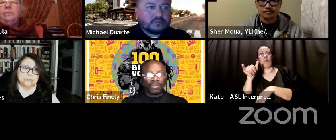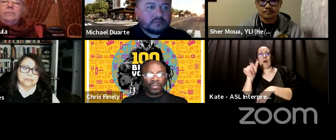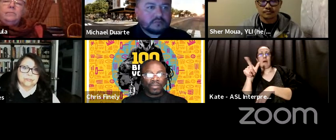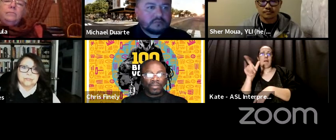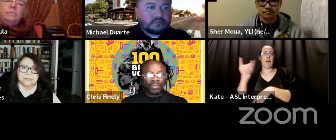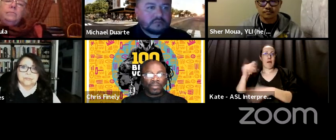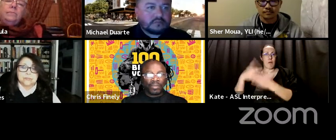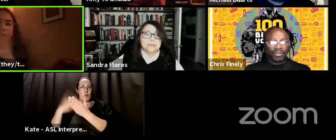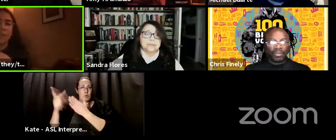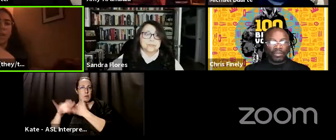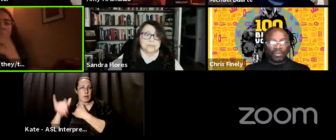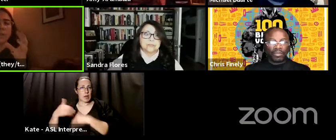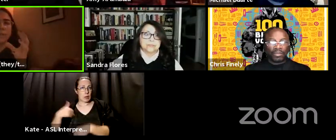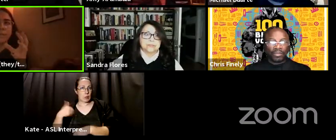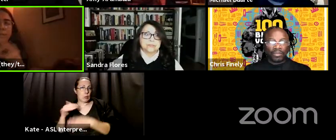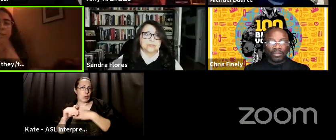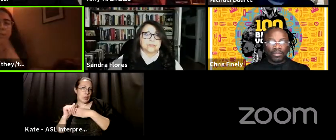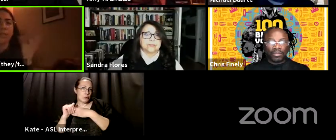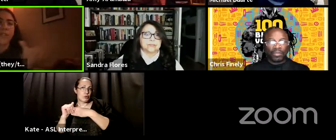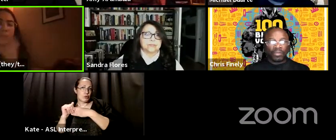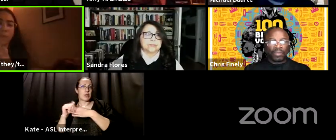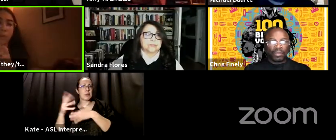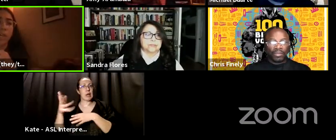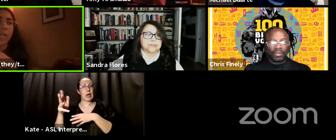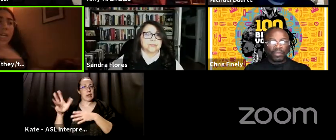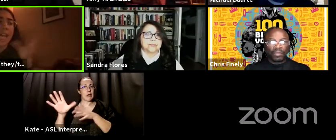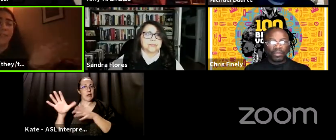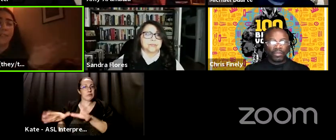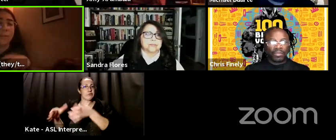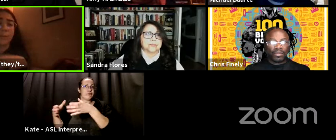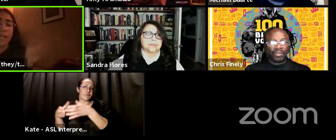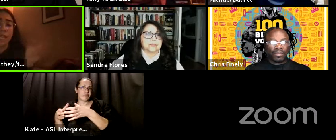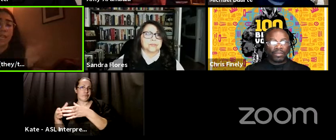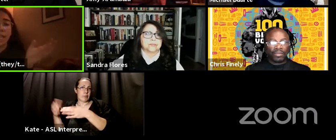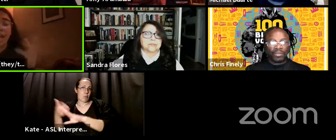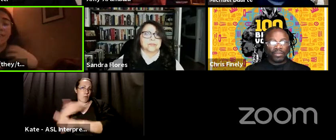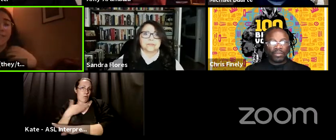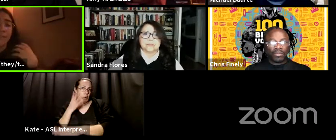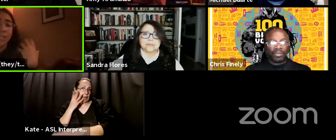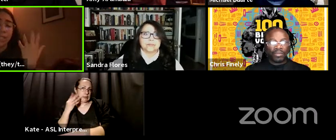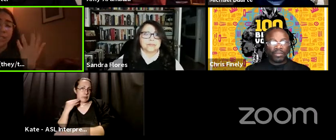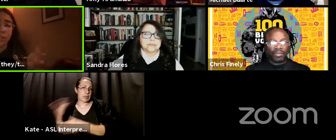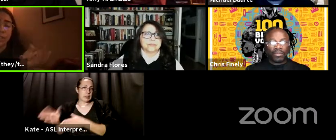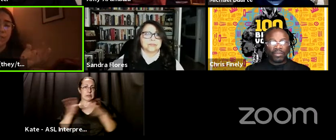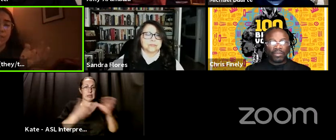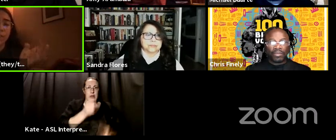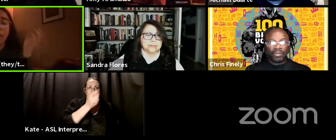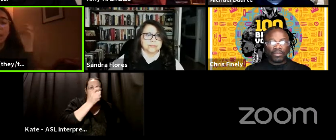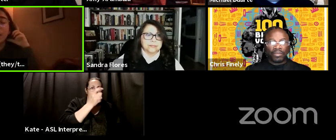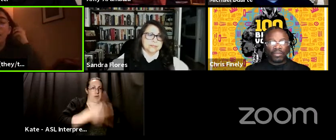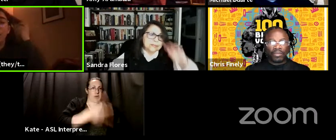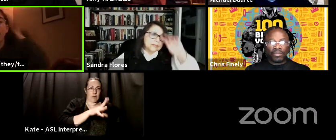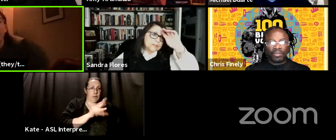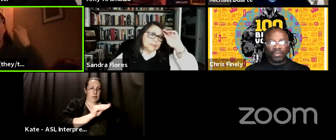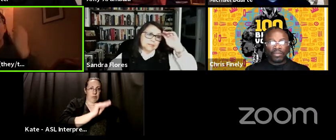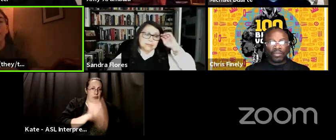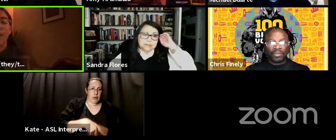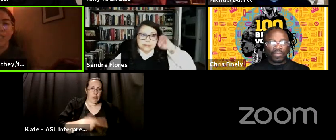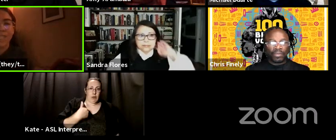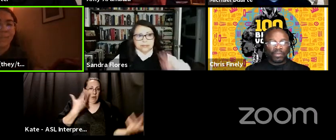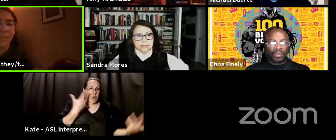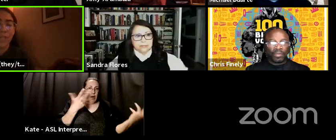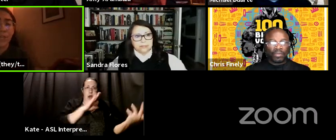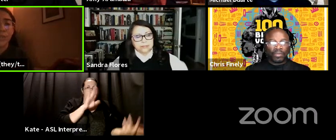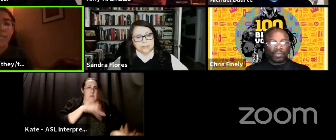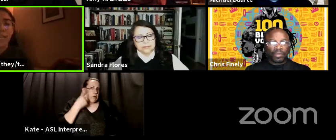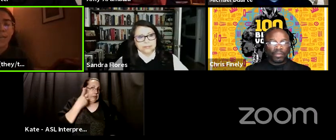like youth leadership kind of, sphere before, and 50% that like I've never seen, Cher's never seen, or that this is like a